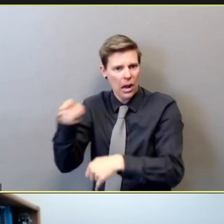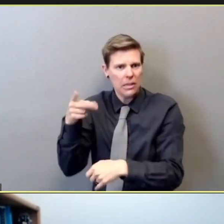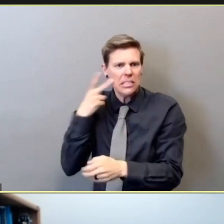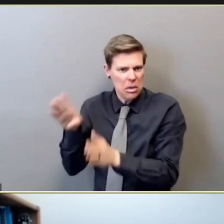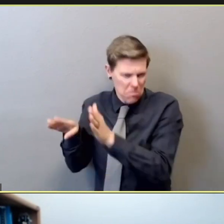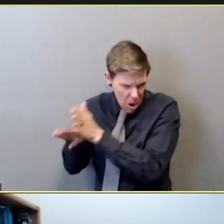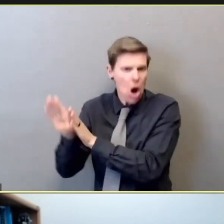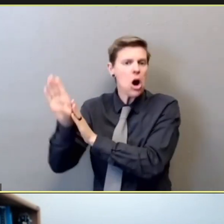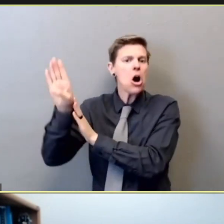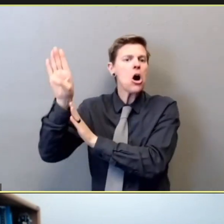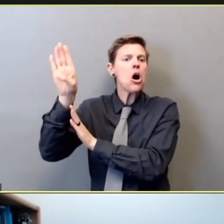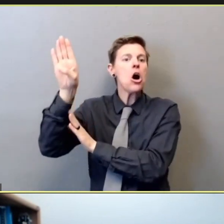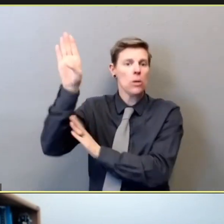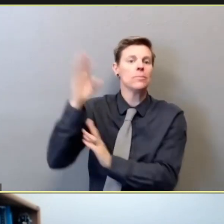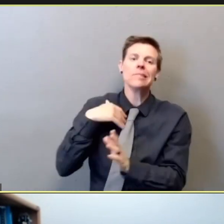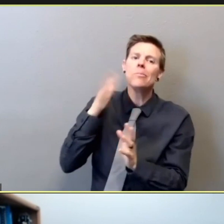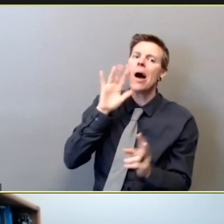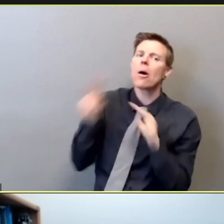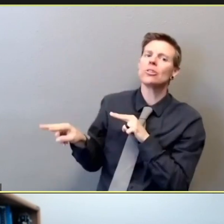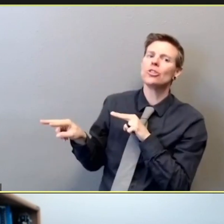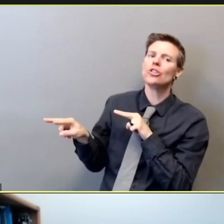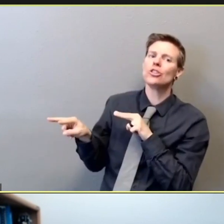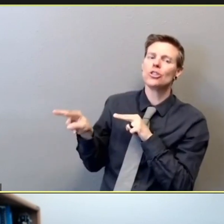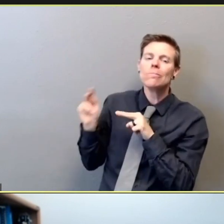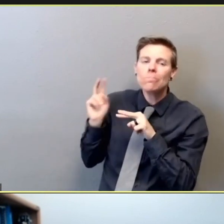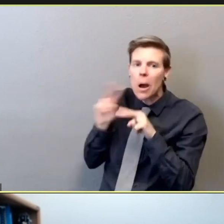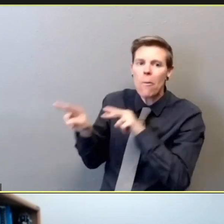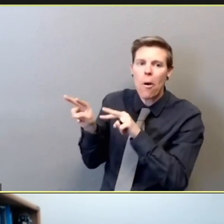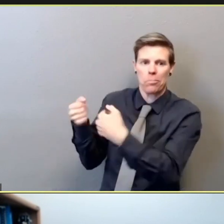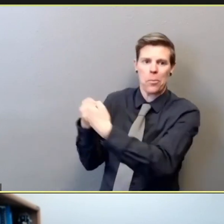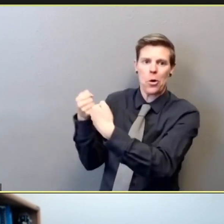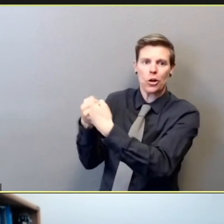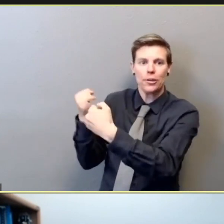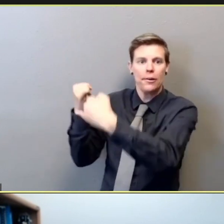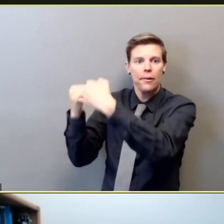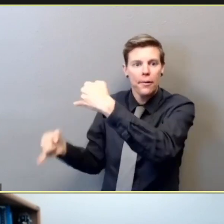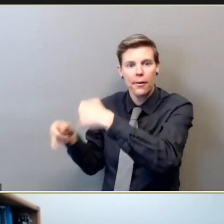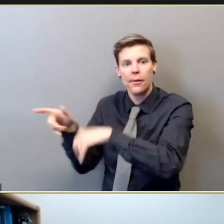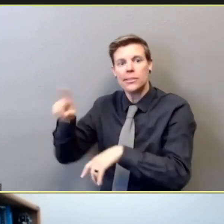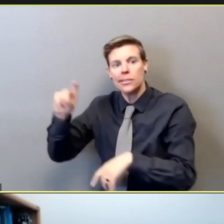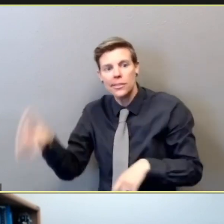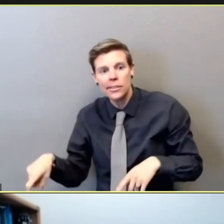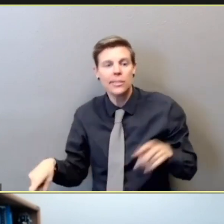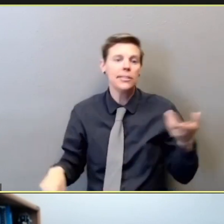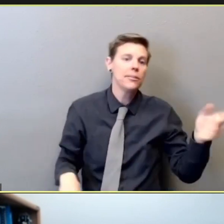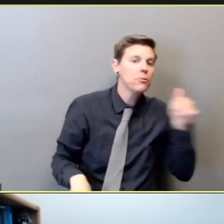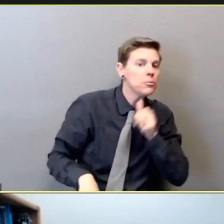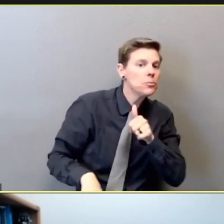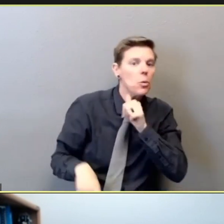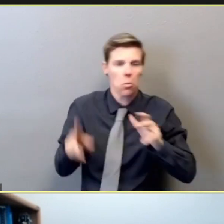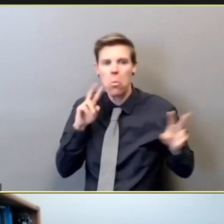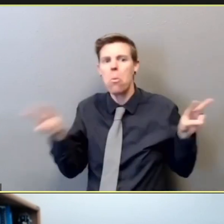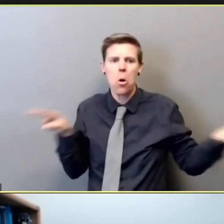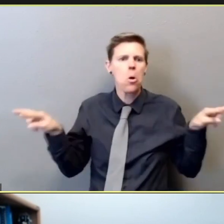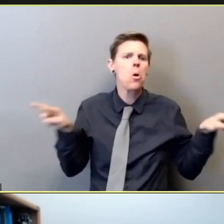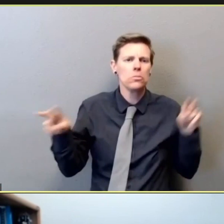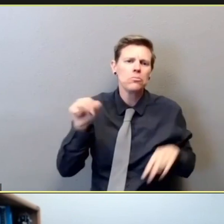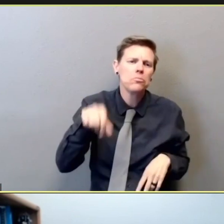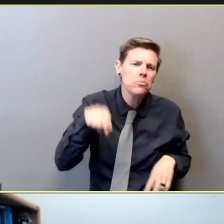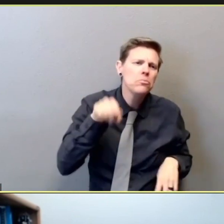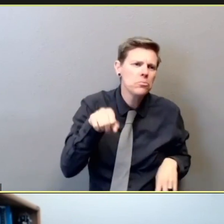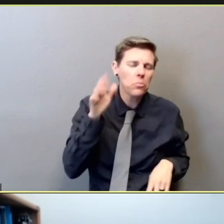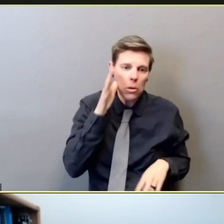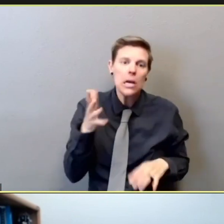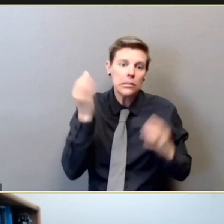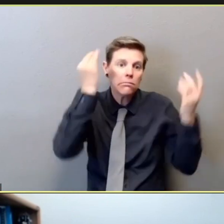out of state to our state from endemic areas with higher case counts. I think we would certainly consider revisiting that